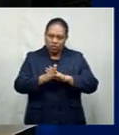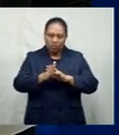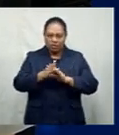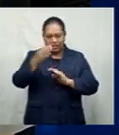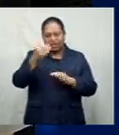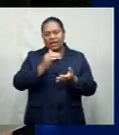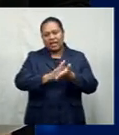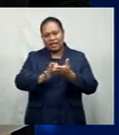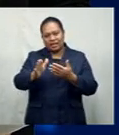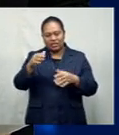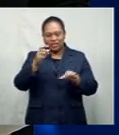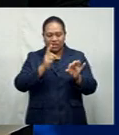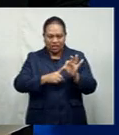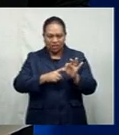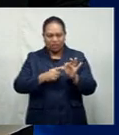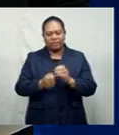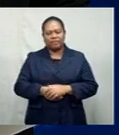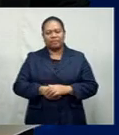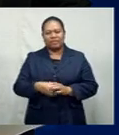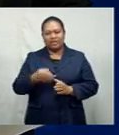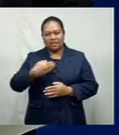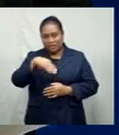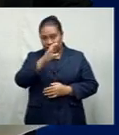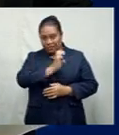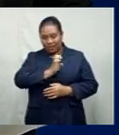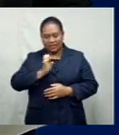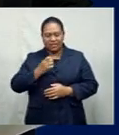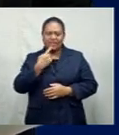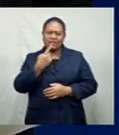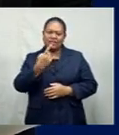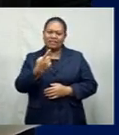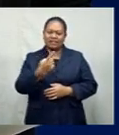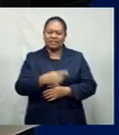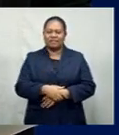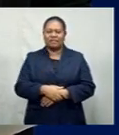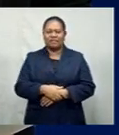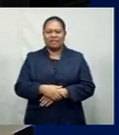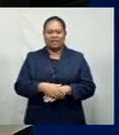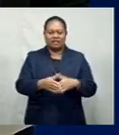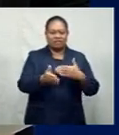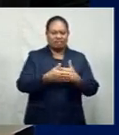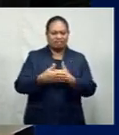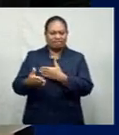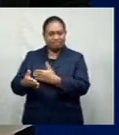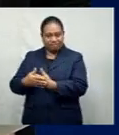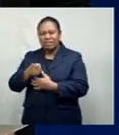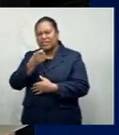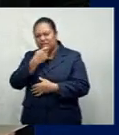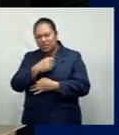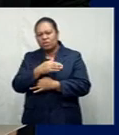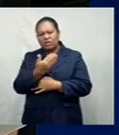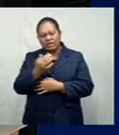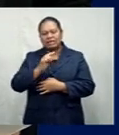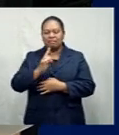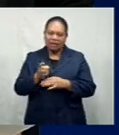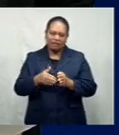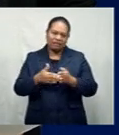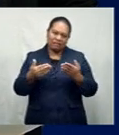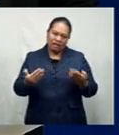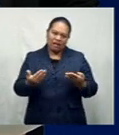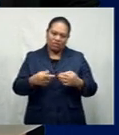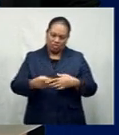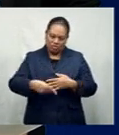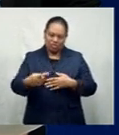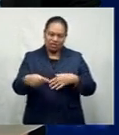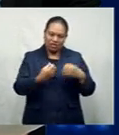in Suva. Chief Executive Dr. Aniruddha Bansord says they shut down for a few days, but the secondary team is now delivering